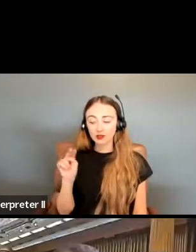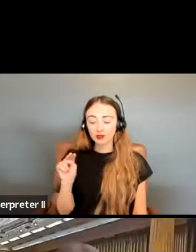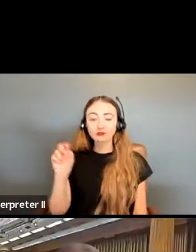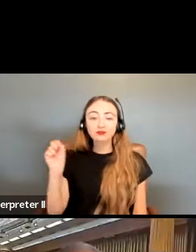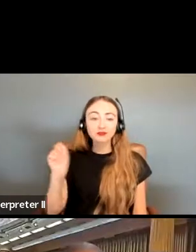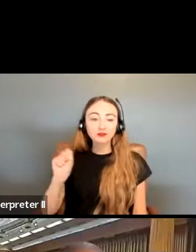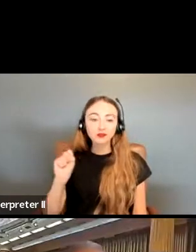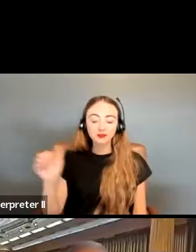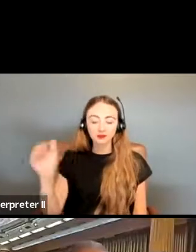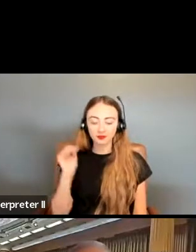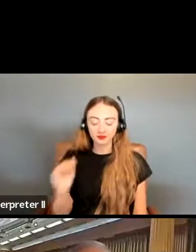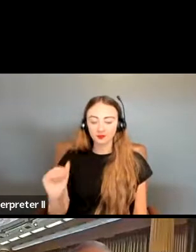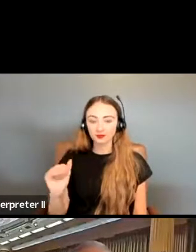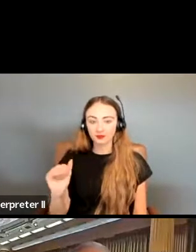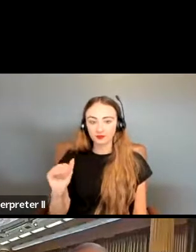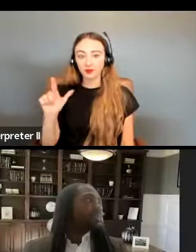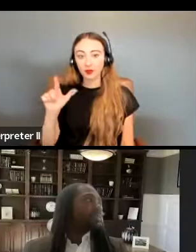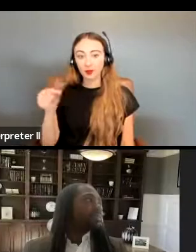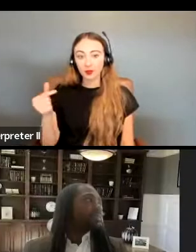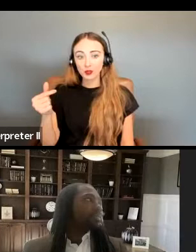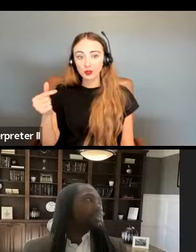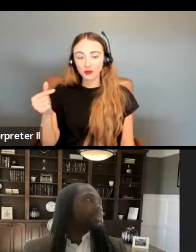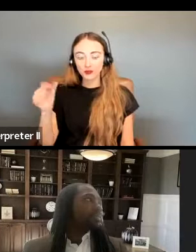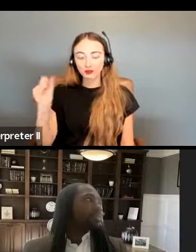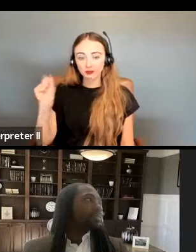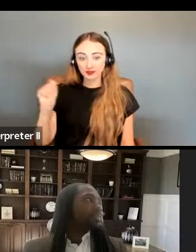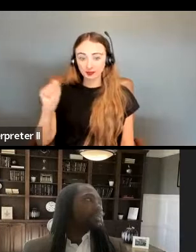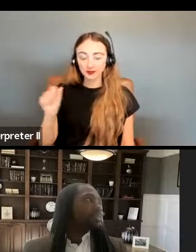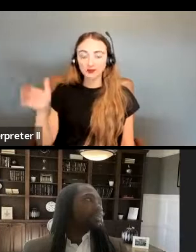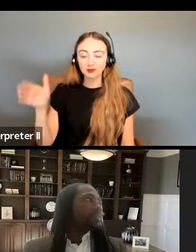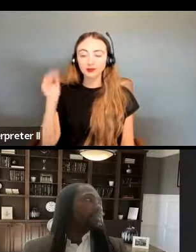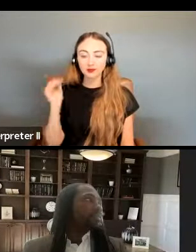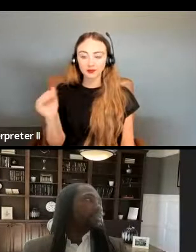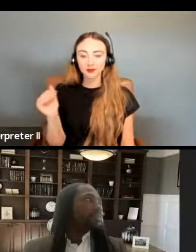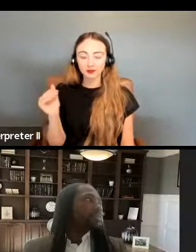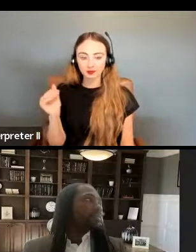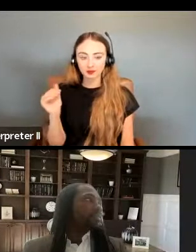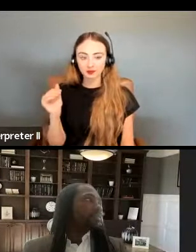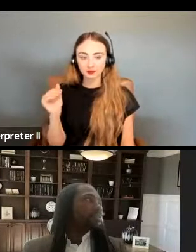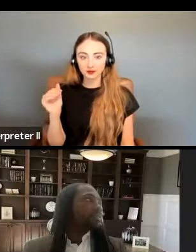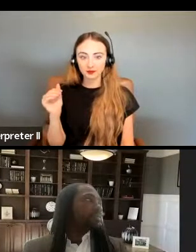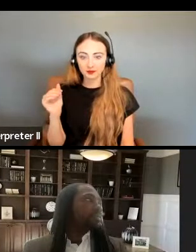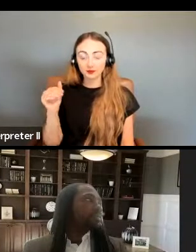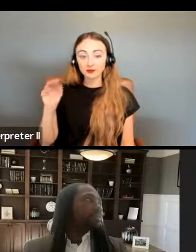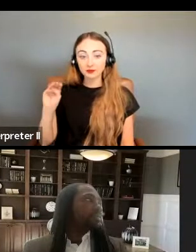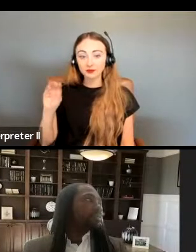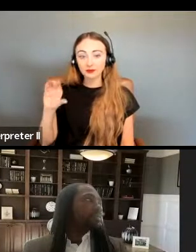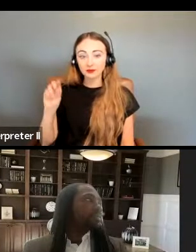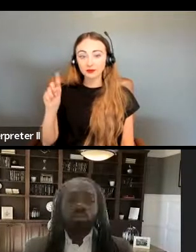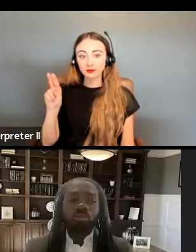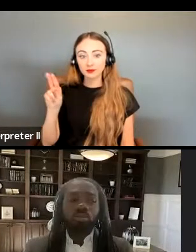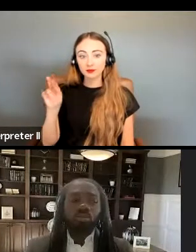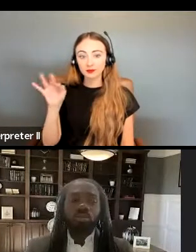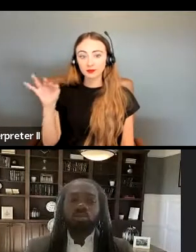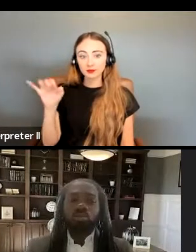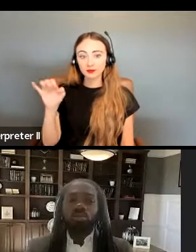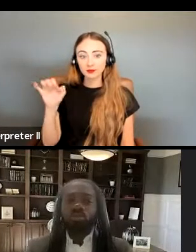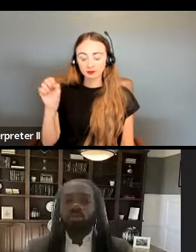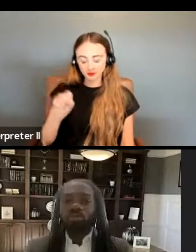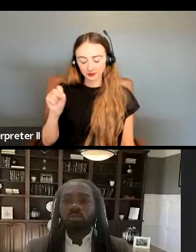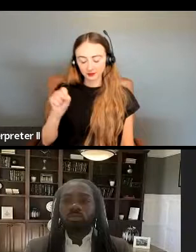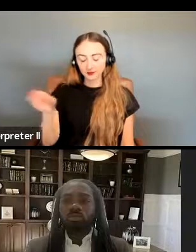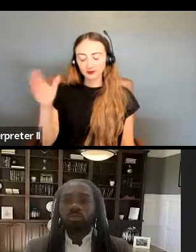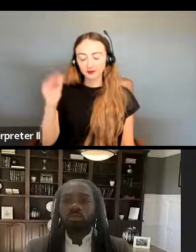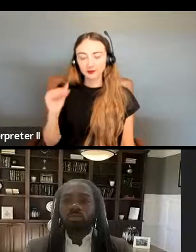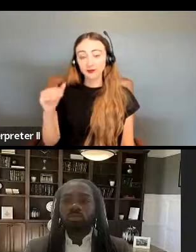Yes. Councilmember Henderson votes yes. Councilmember Louis George. Yes. Councilmember Louis George votes yes. Councilmember McDuffie. Yes. Councilmember McDuffie votes